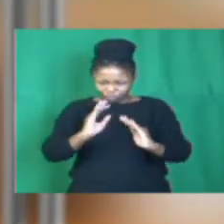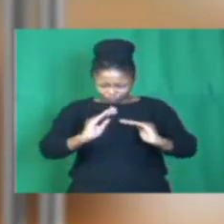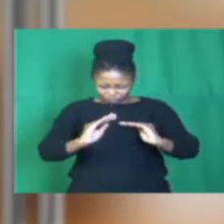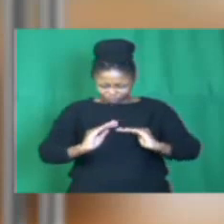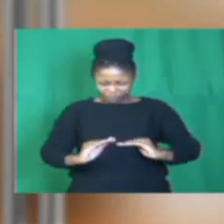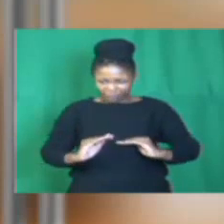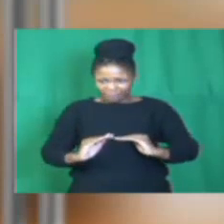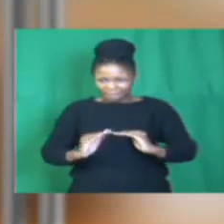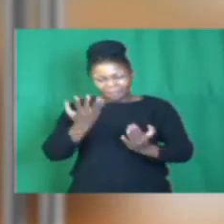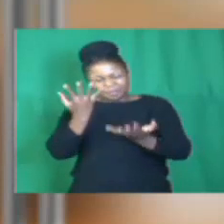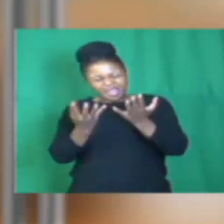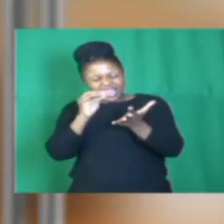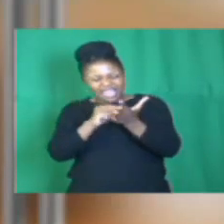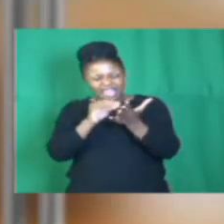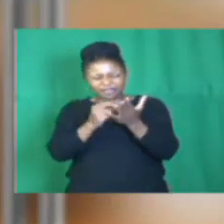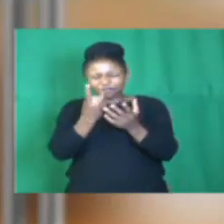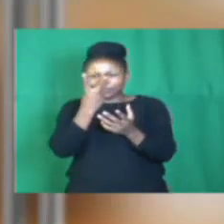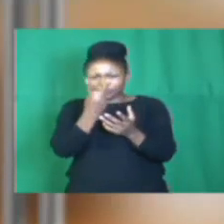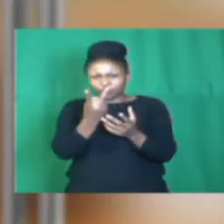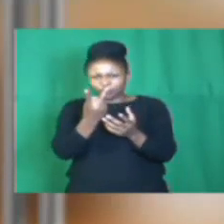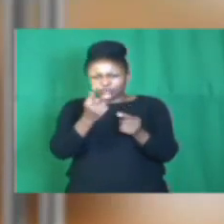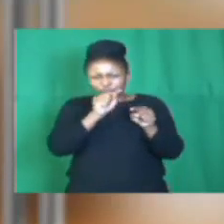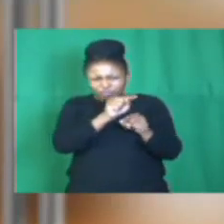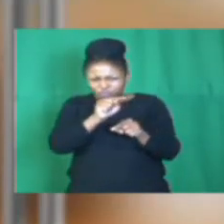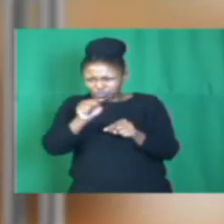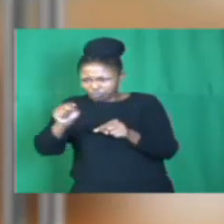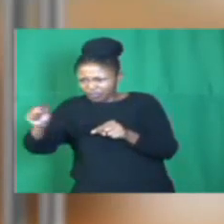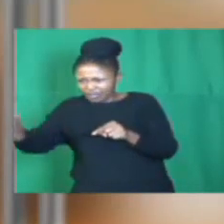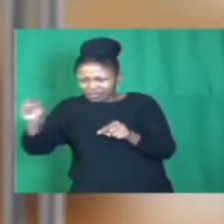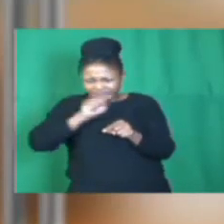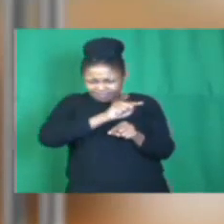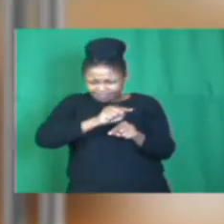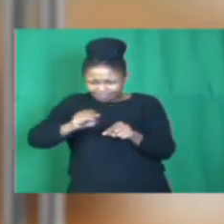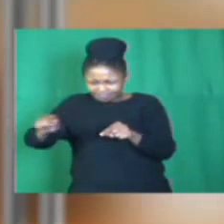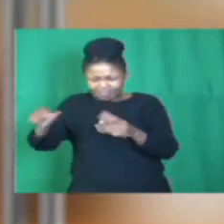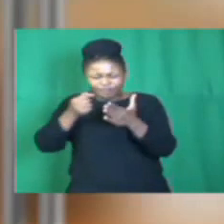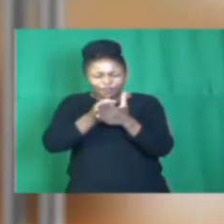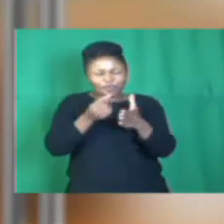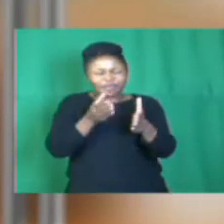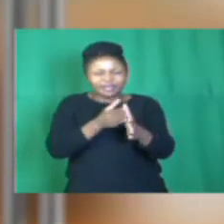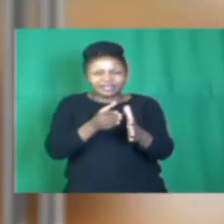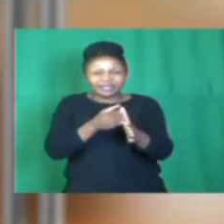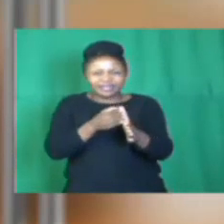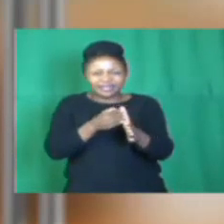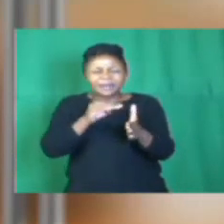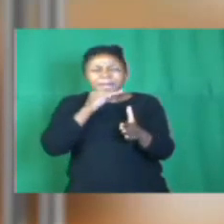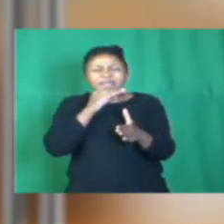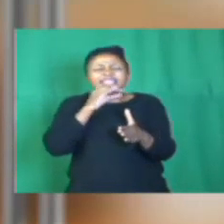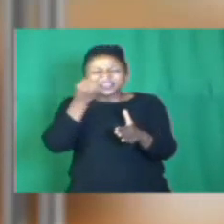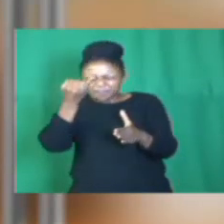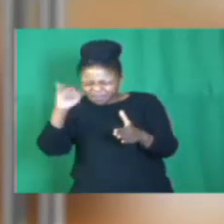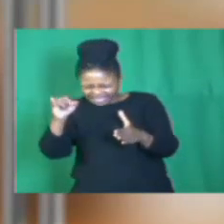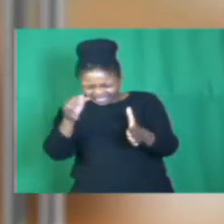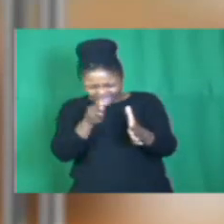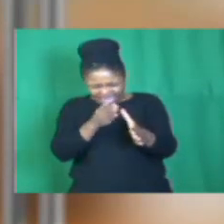2 lines, or should I say 2 dotted lines. So what you are expected there is that you give the first